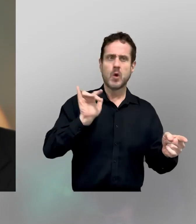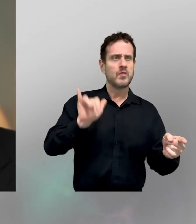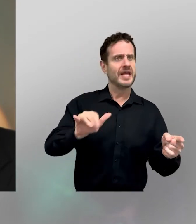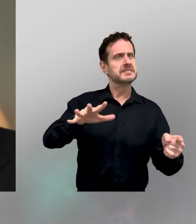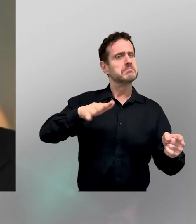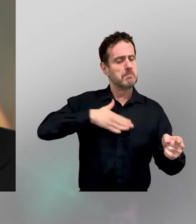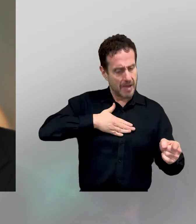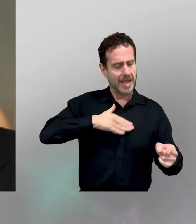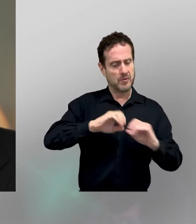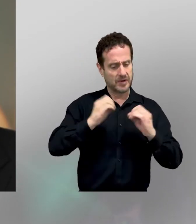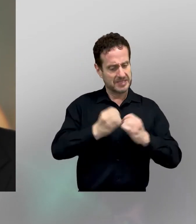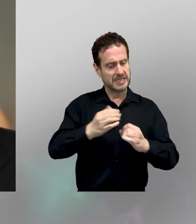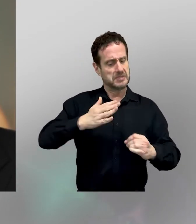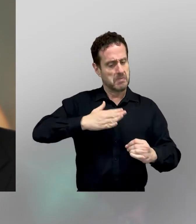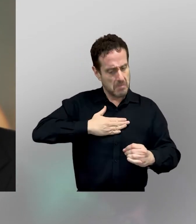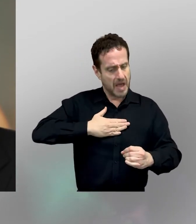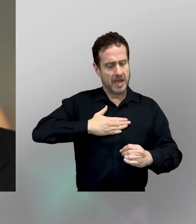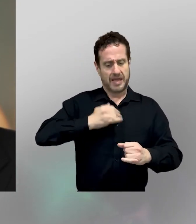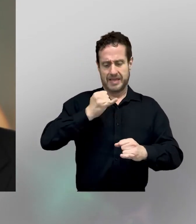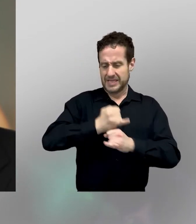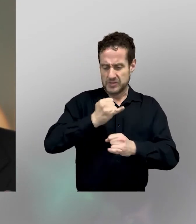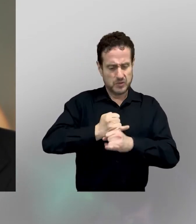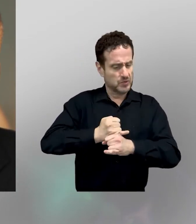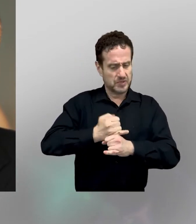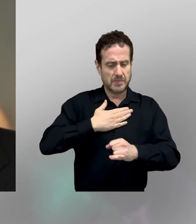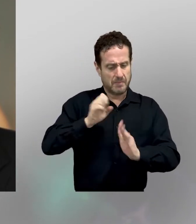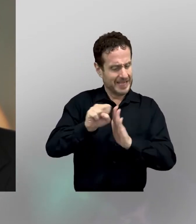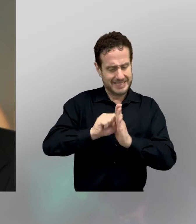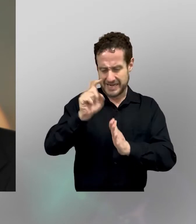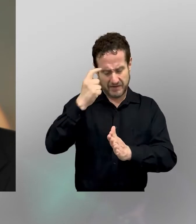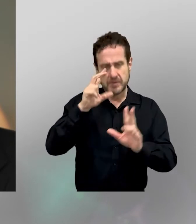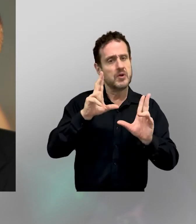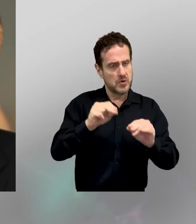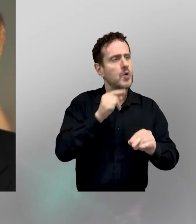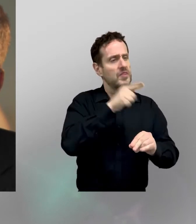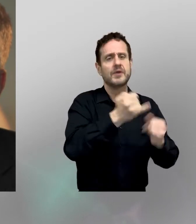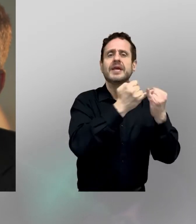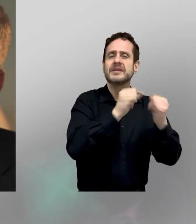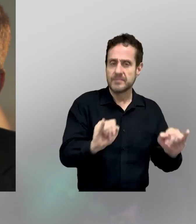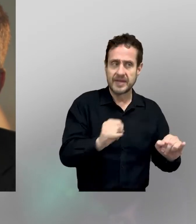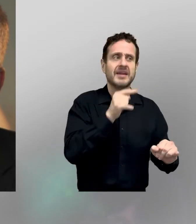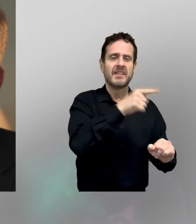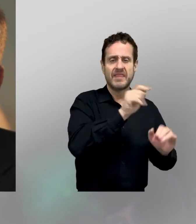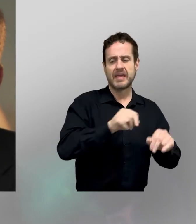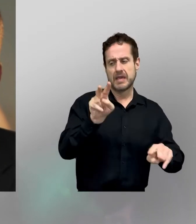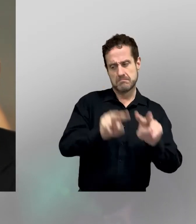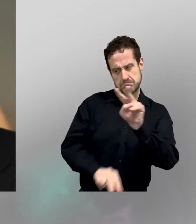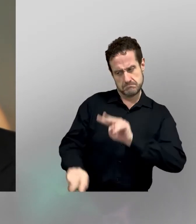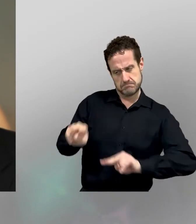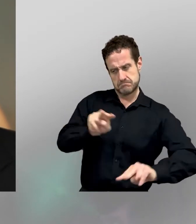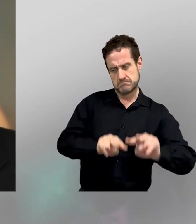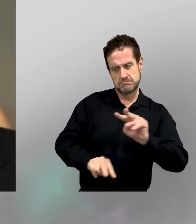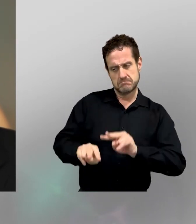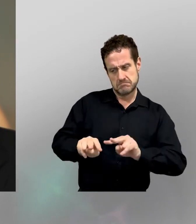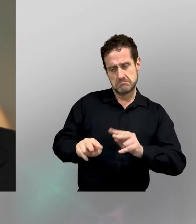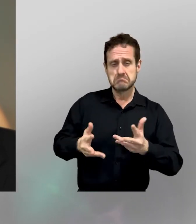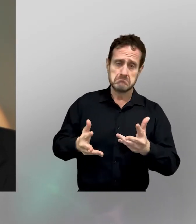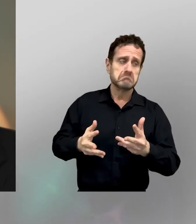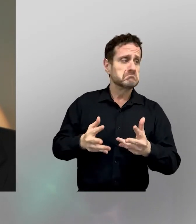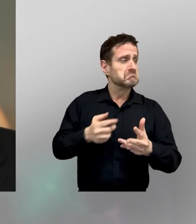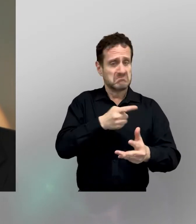turf stake in the process. It's not their organization. It's not their state institution. They can